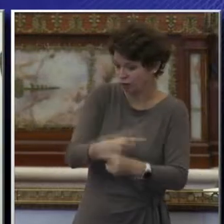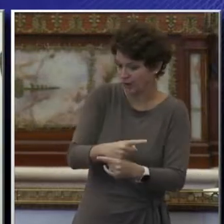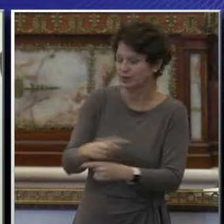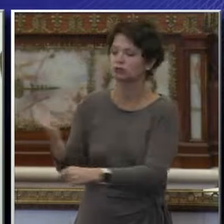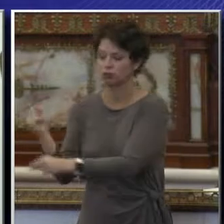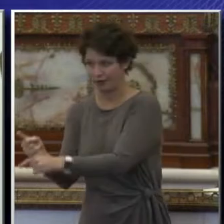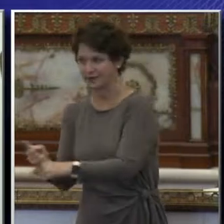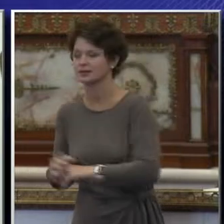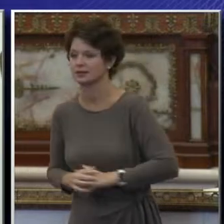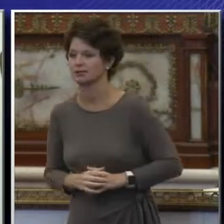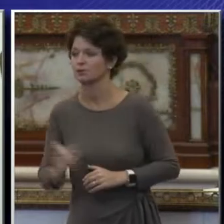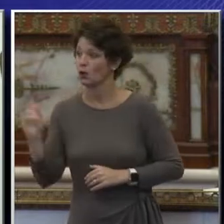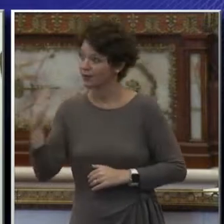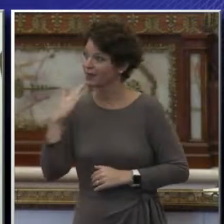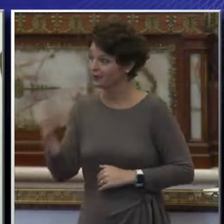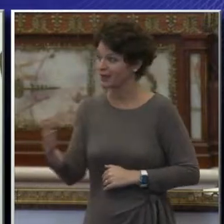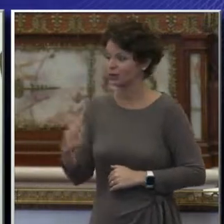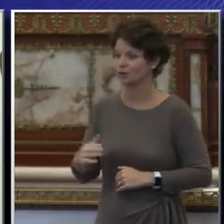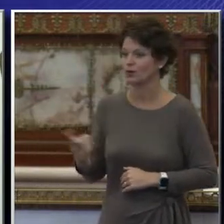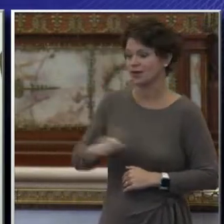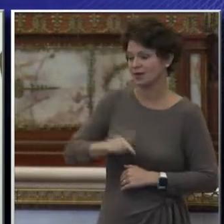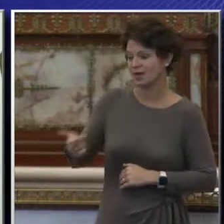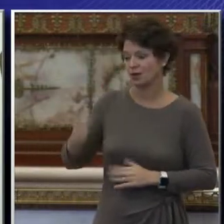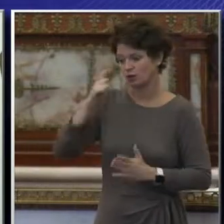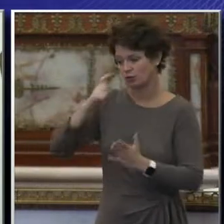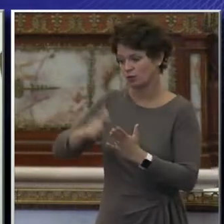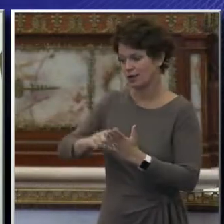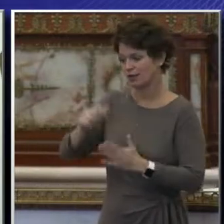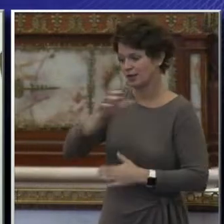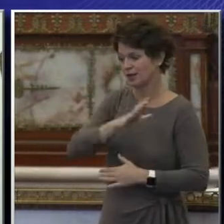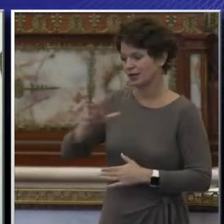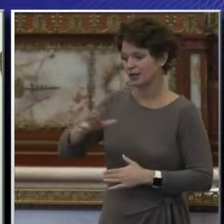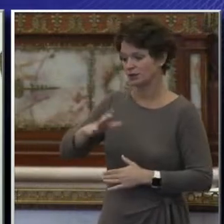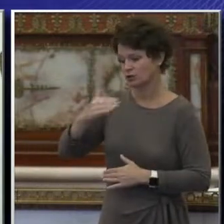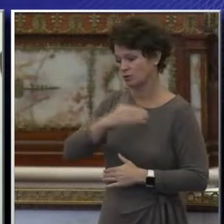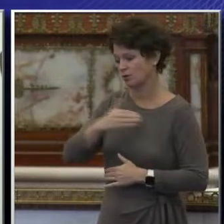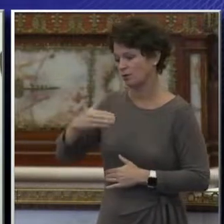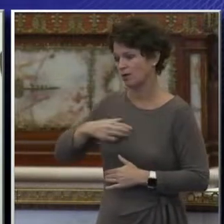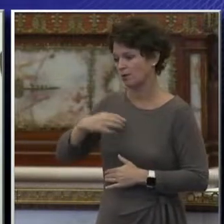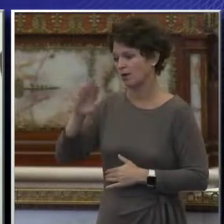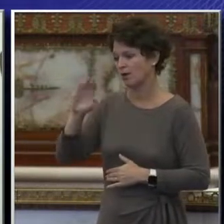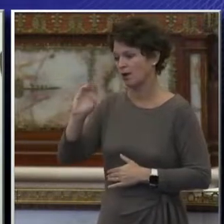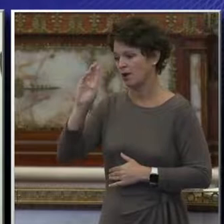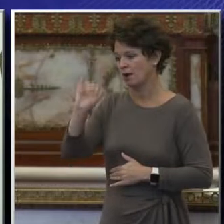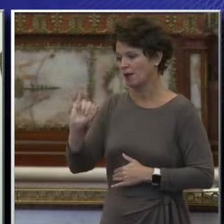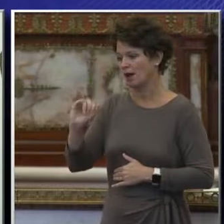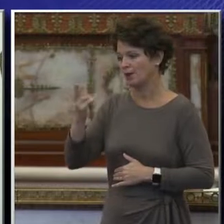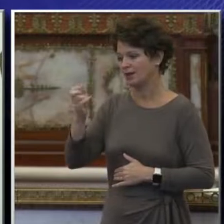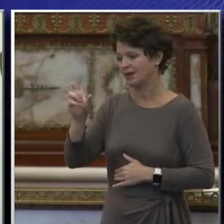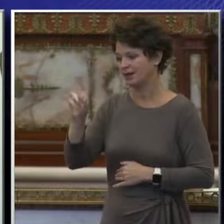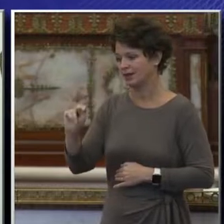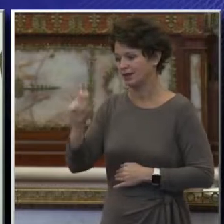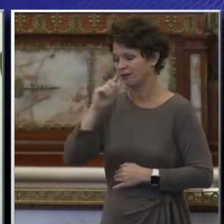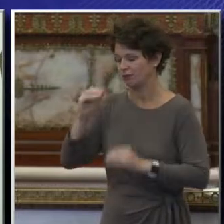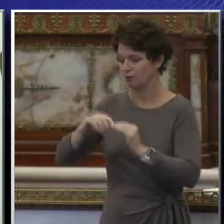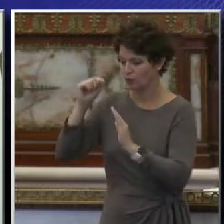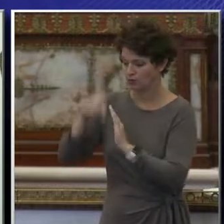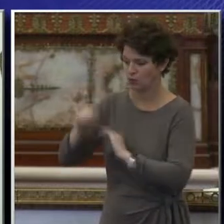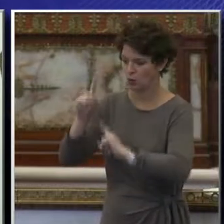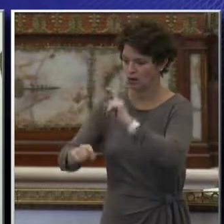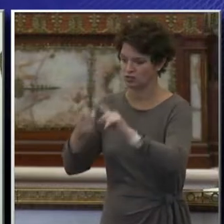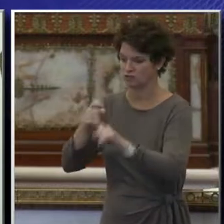correct, okay. Councilman. Thank you. At this point, I'd like to recognize Councilmember Bobby Heenan for additional questions for Mr. Gray from Hilco.